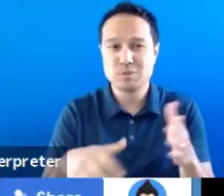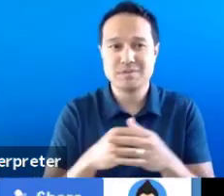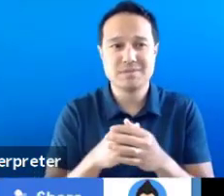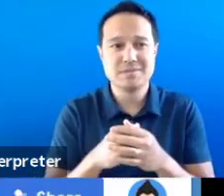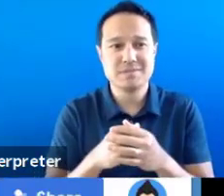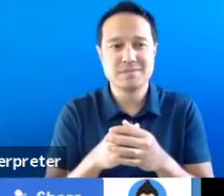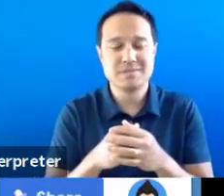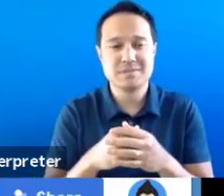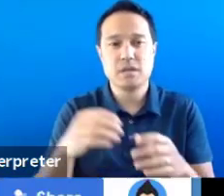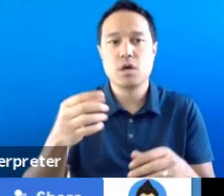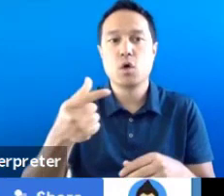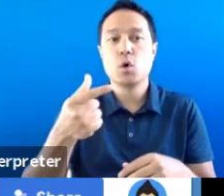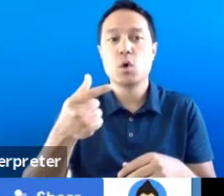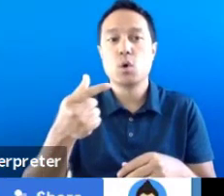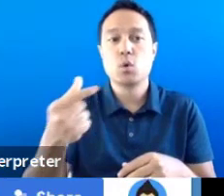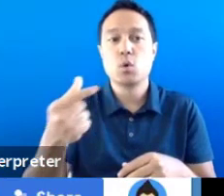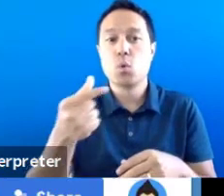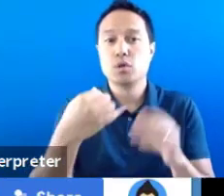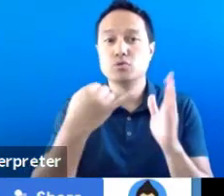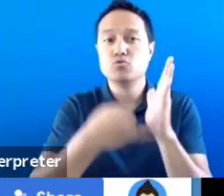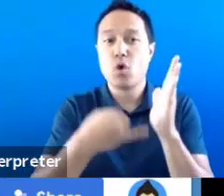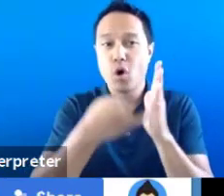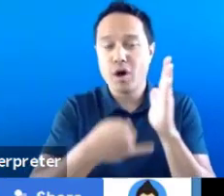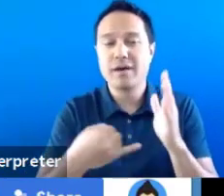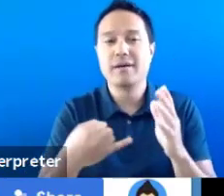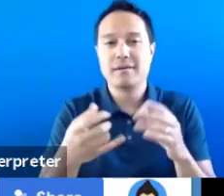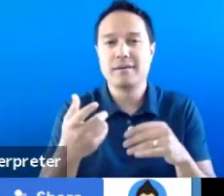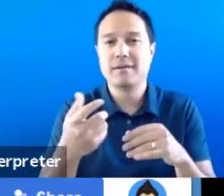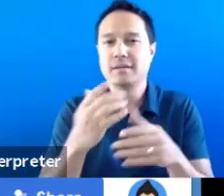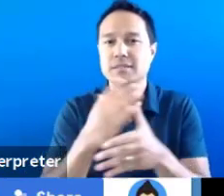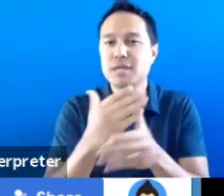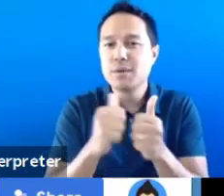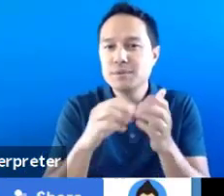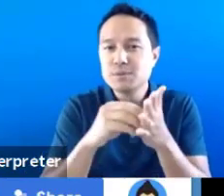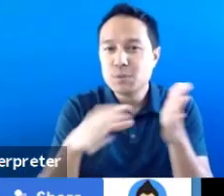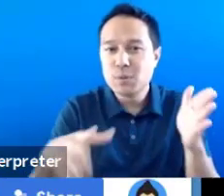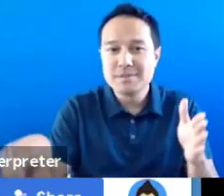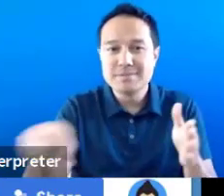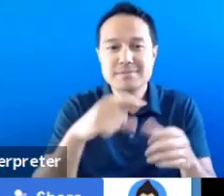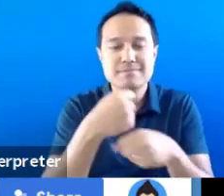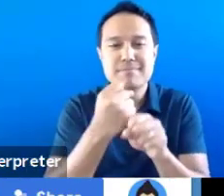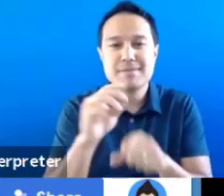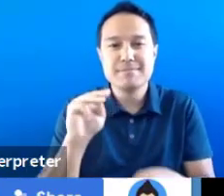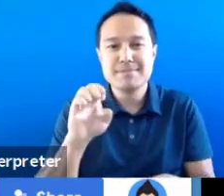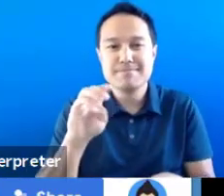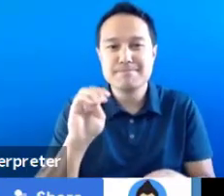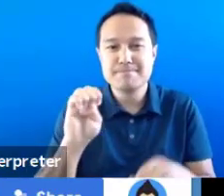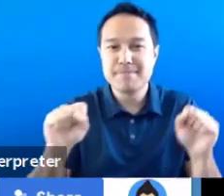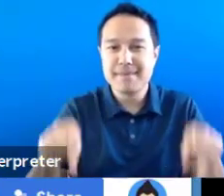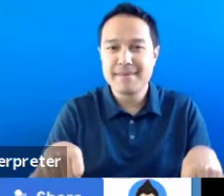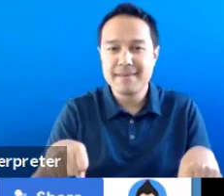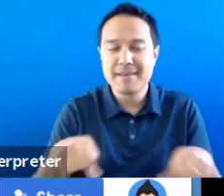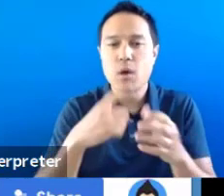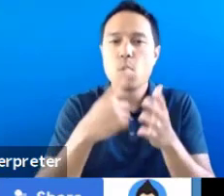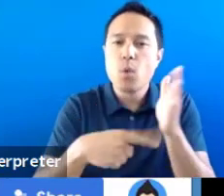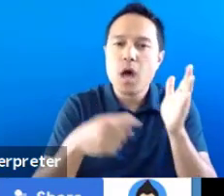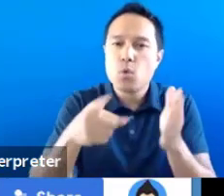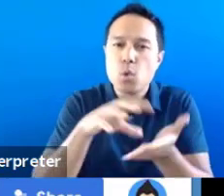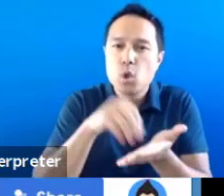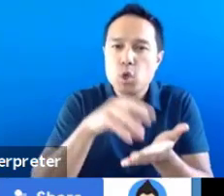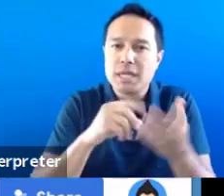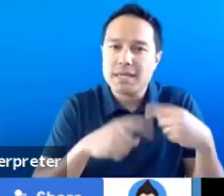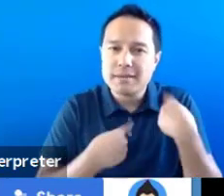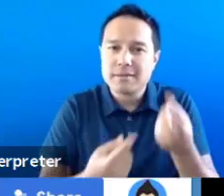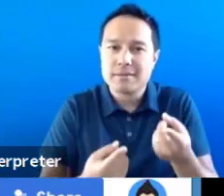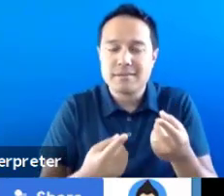So very easily you can share this with your students and you can have them create a meme about what you're learning. In our case,